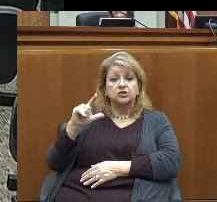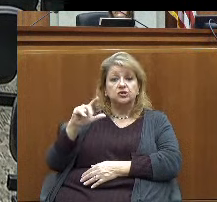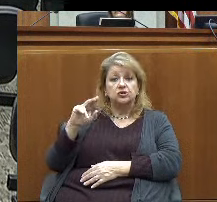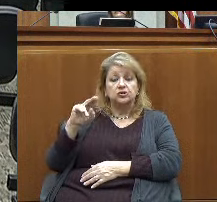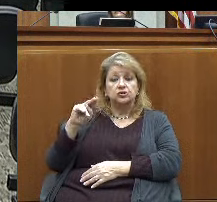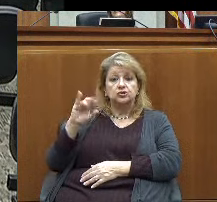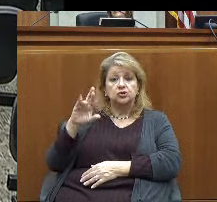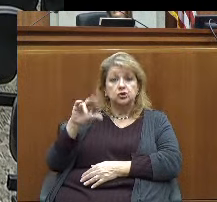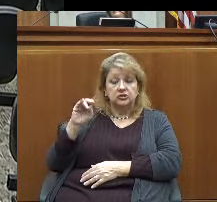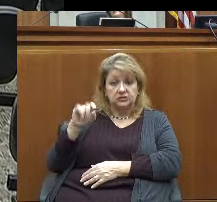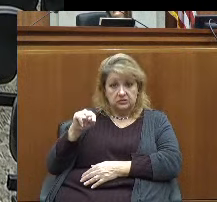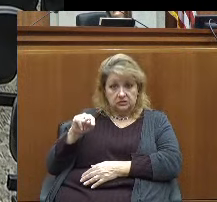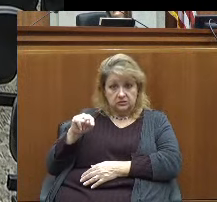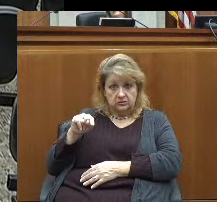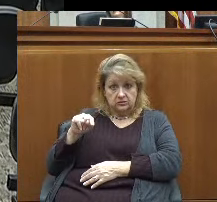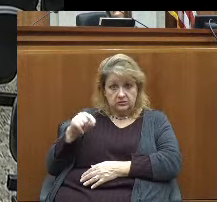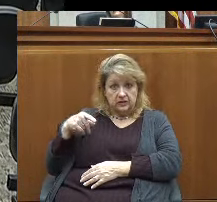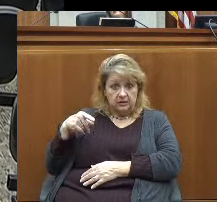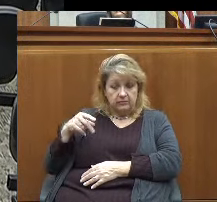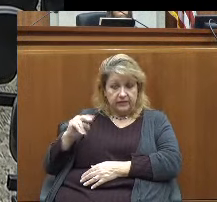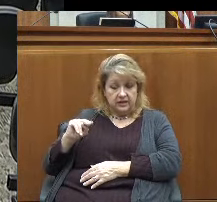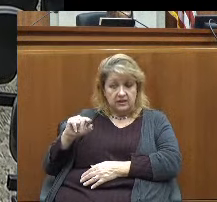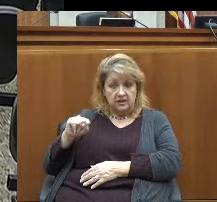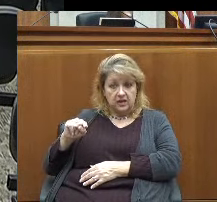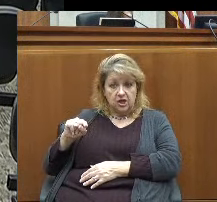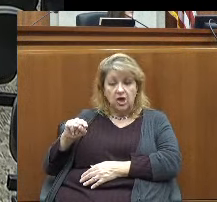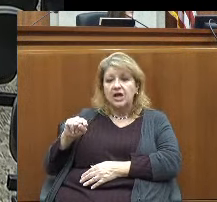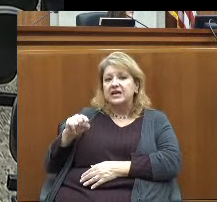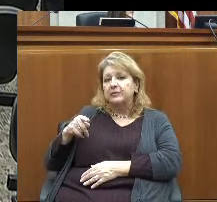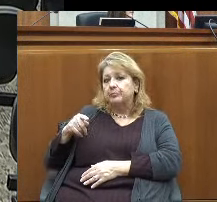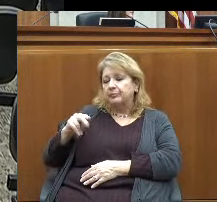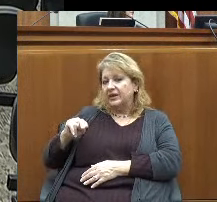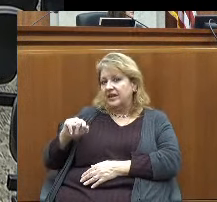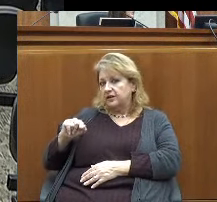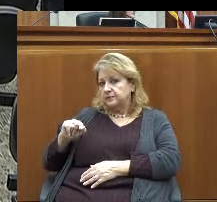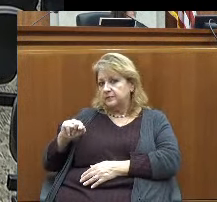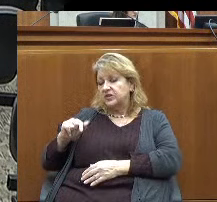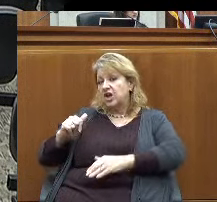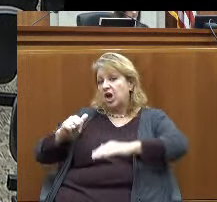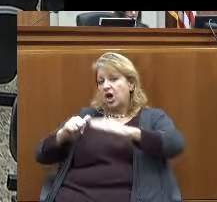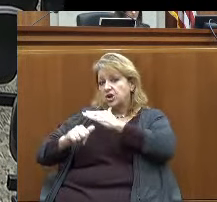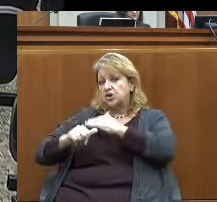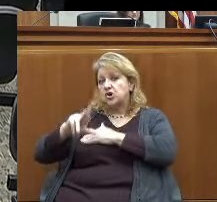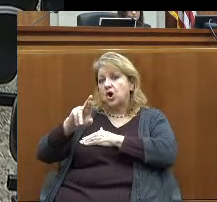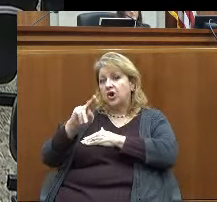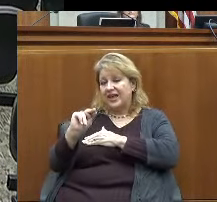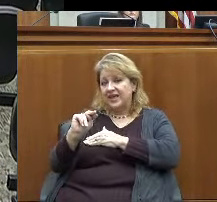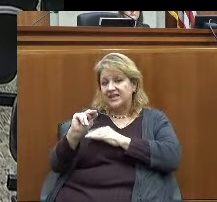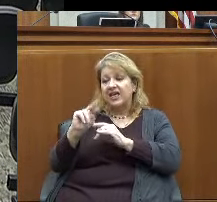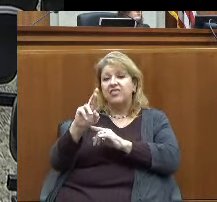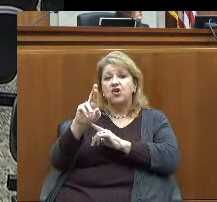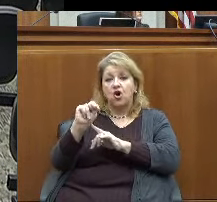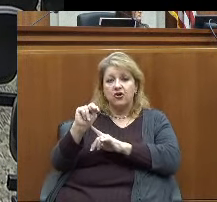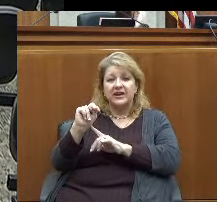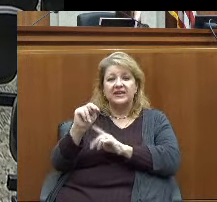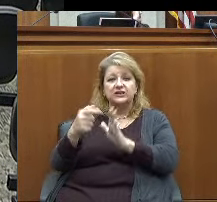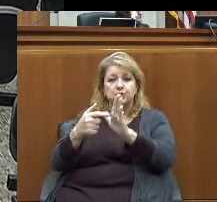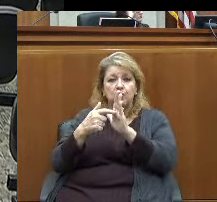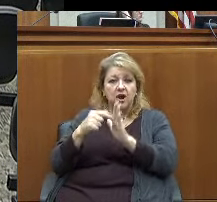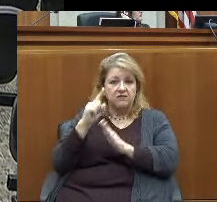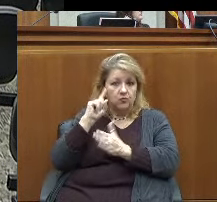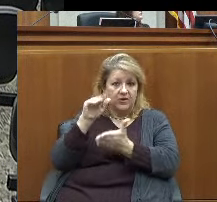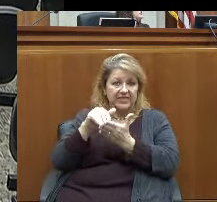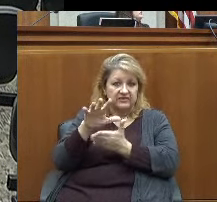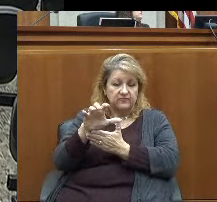the supervision of that registered nurse that is still required for the 1,500 students, right? So they have to